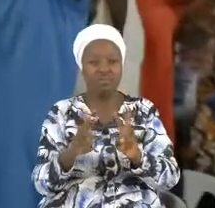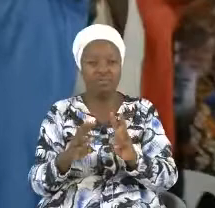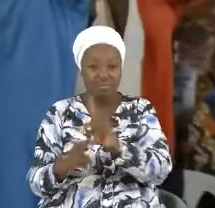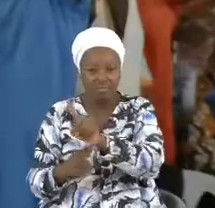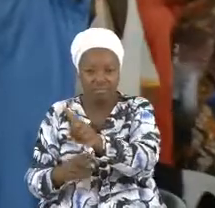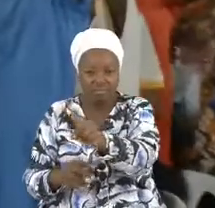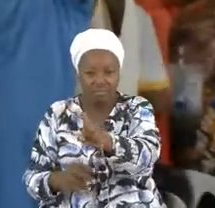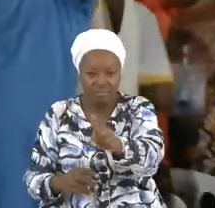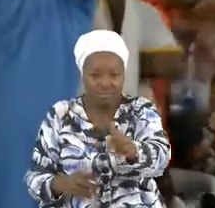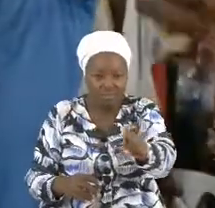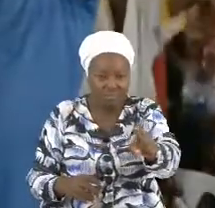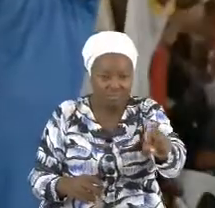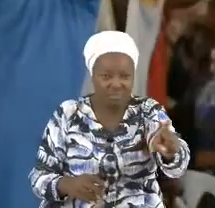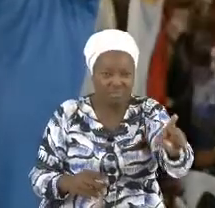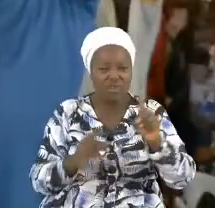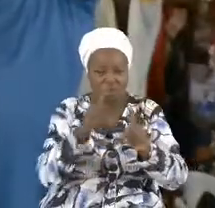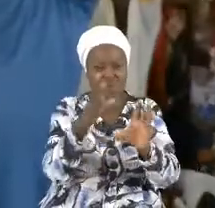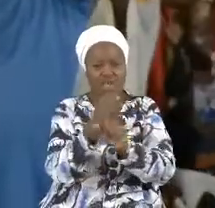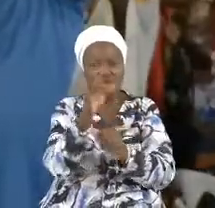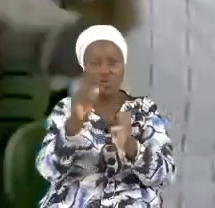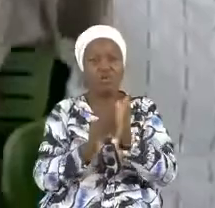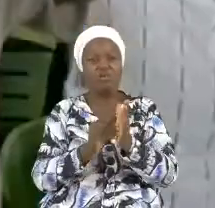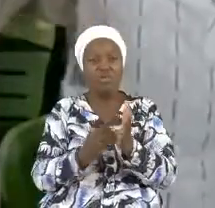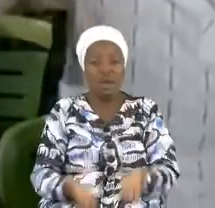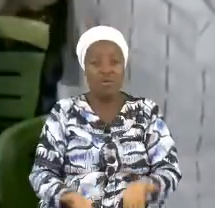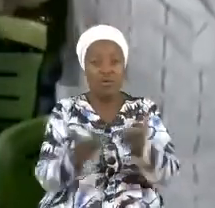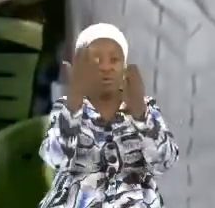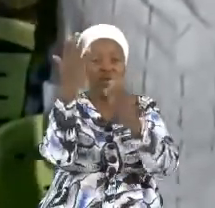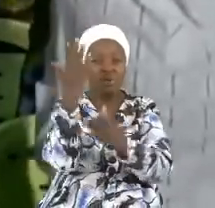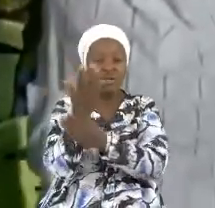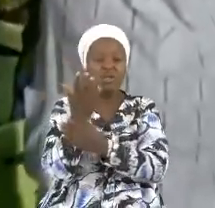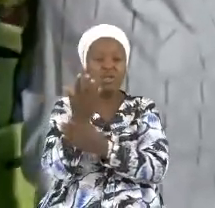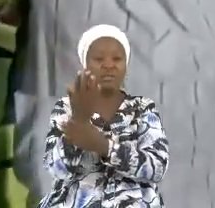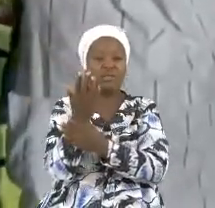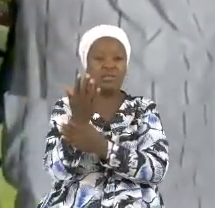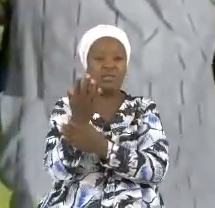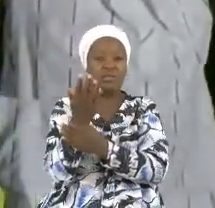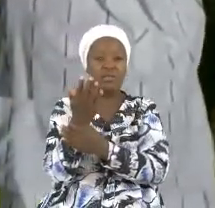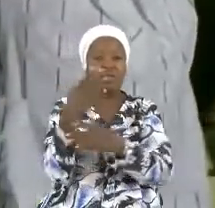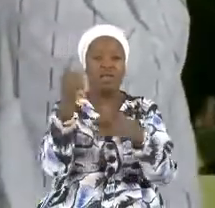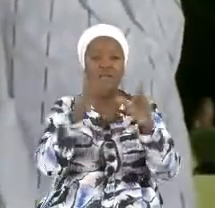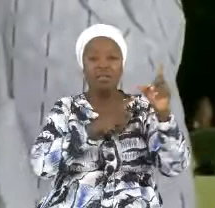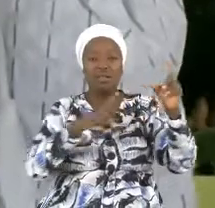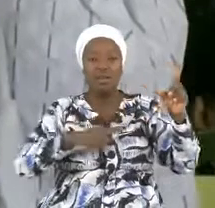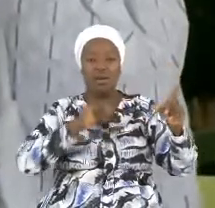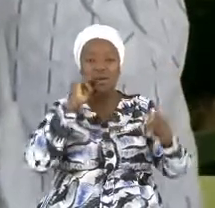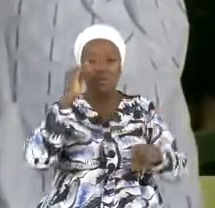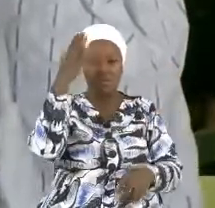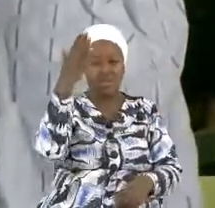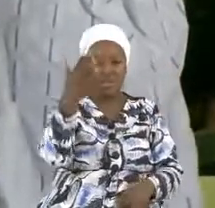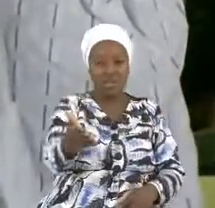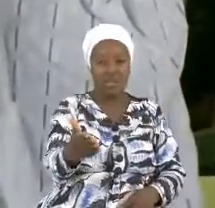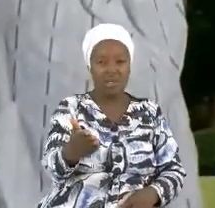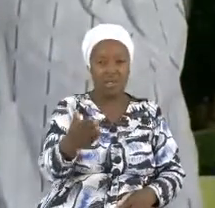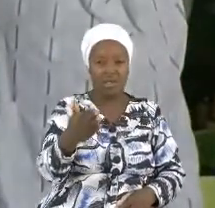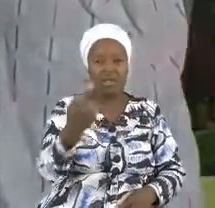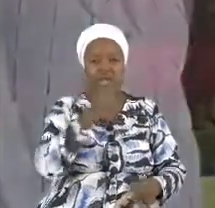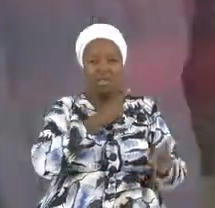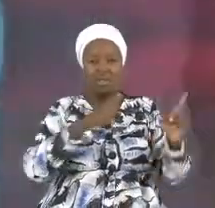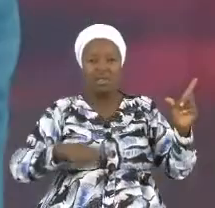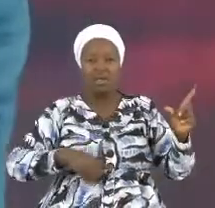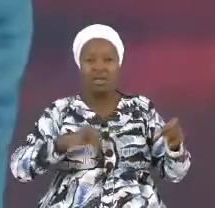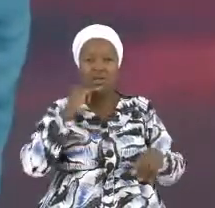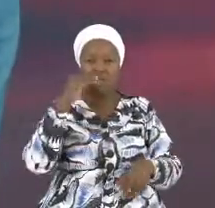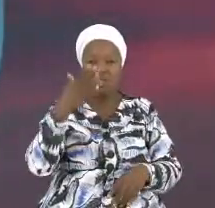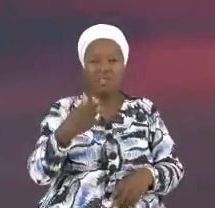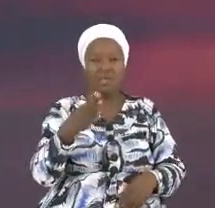Raise up that hand. The Lord is right here, right there by your